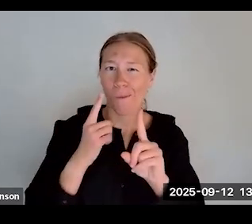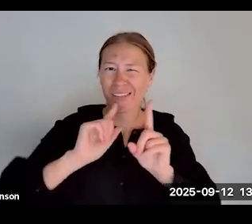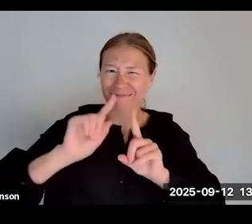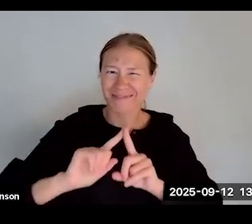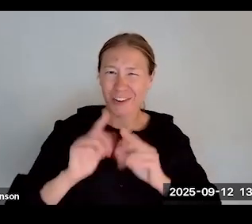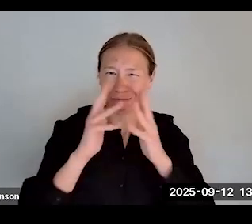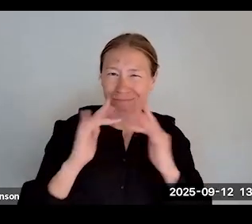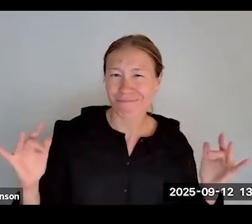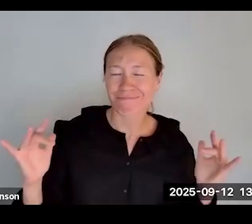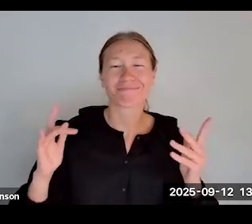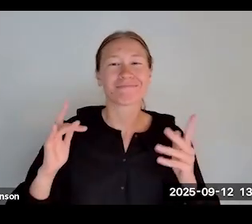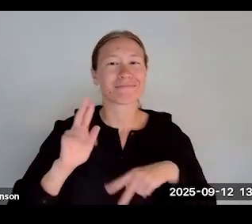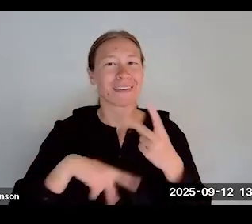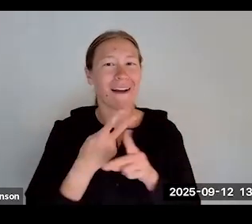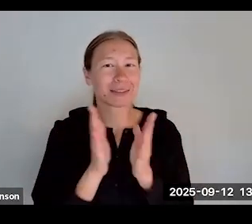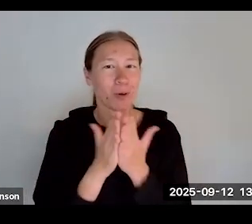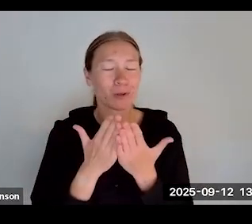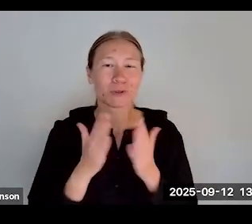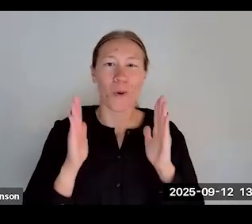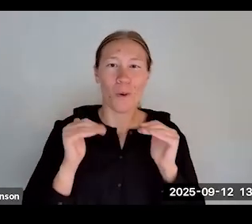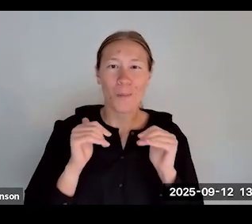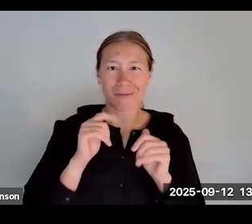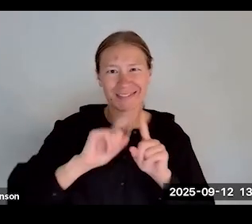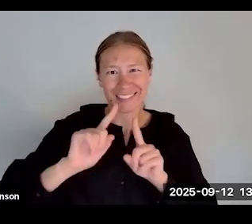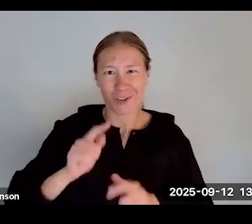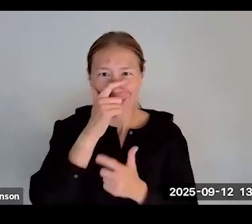so hopefully there'll be something for everyone.